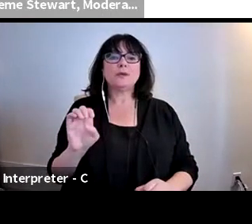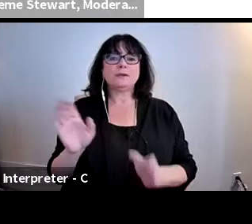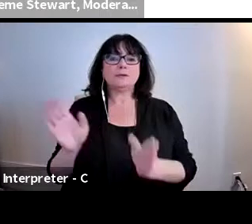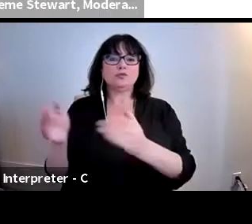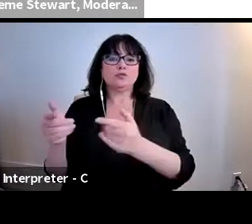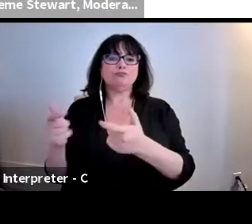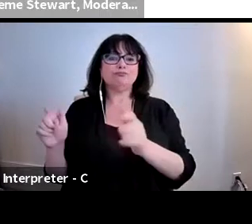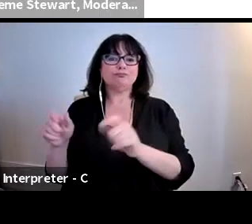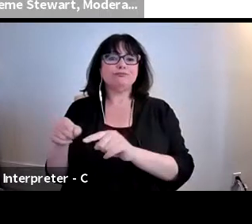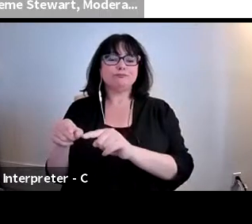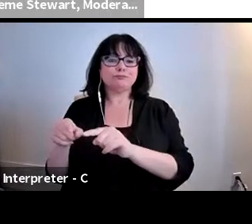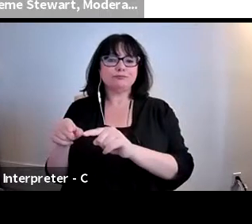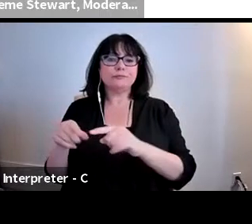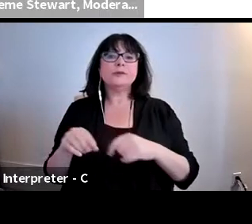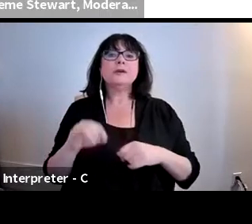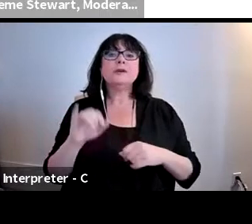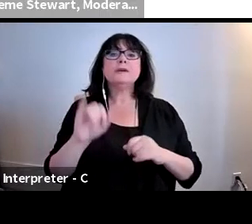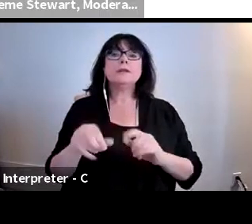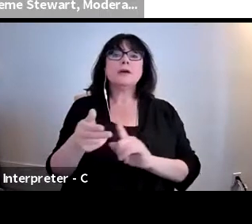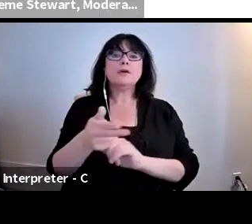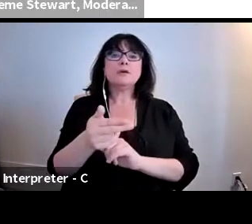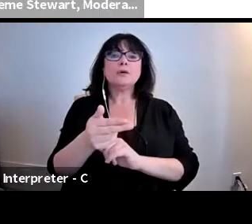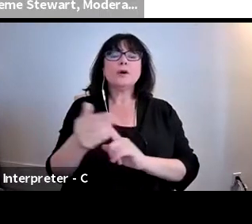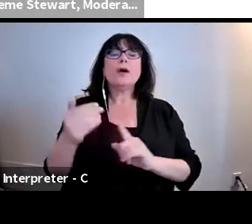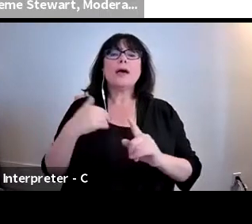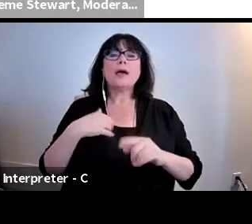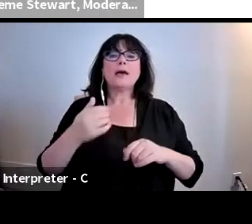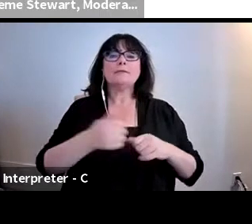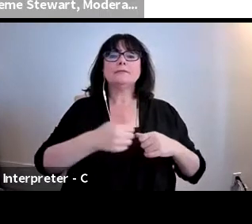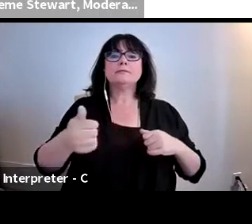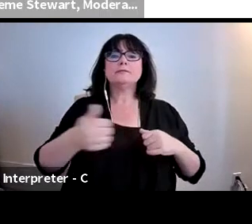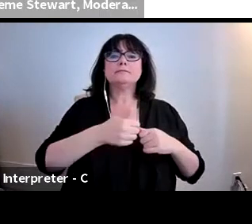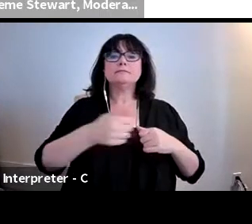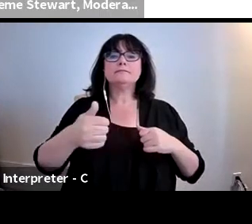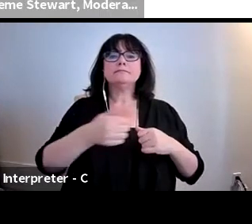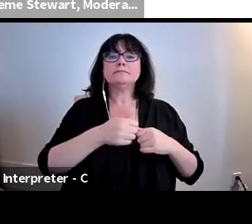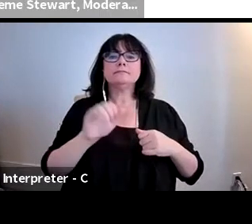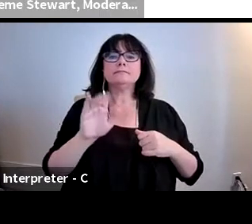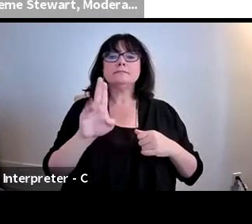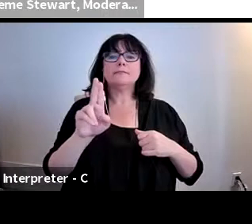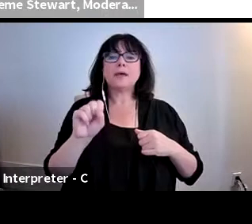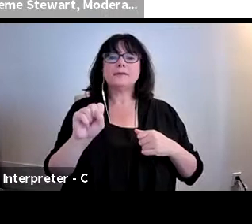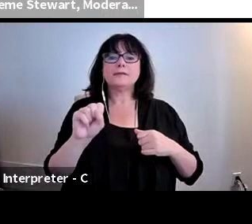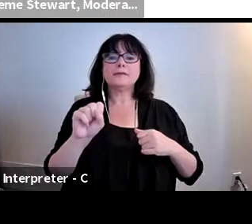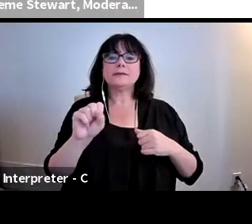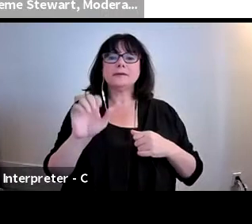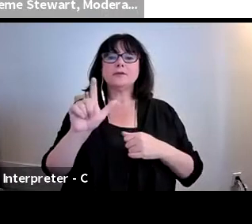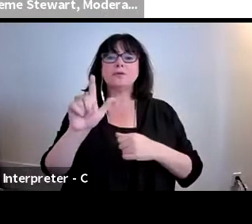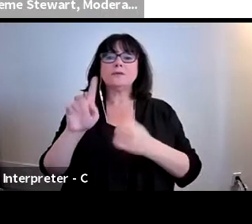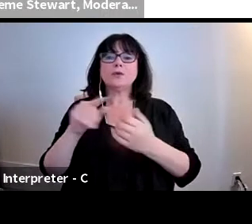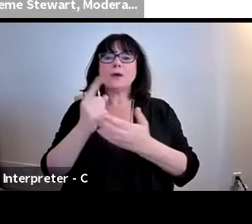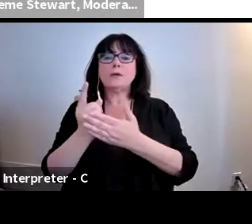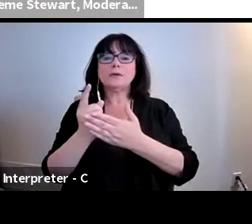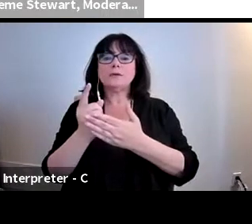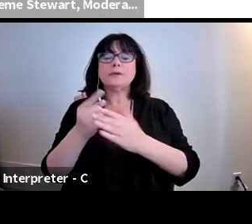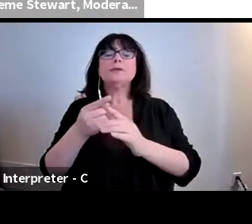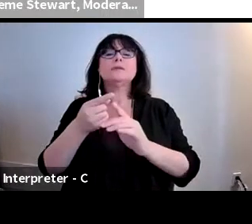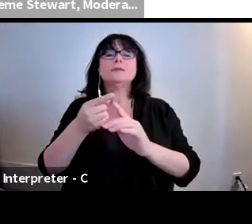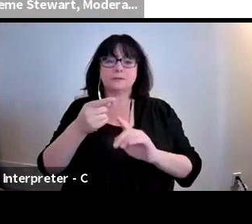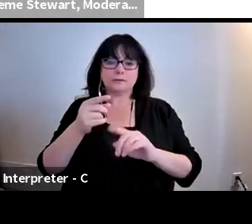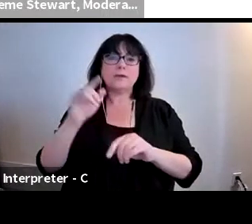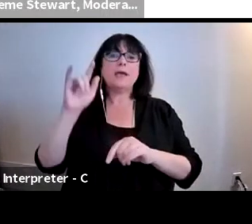hotel. There's a 24-hour shuttle, so that as our students arrive at the airport, they will be